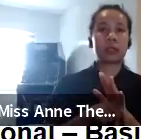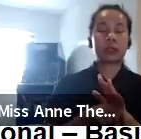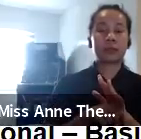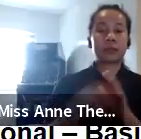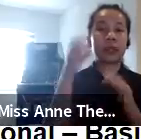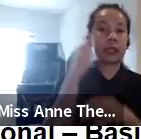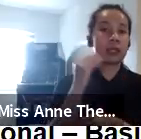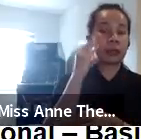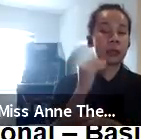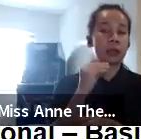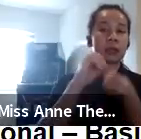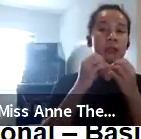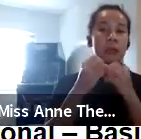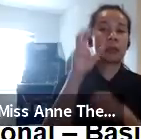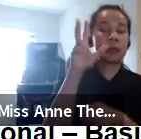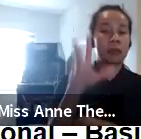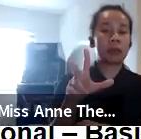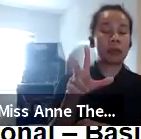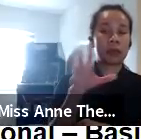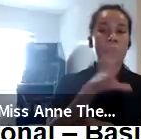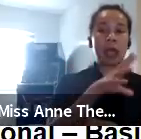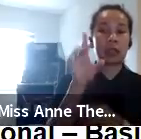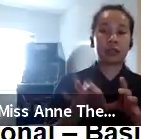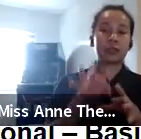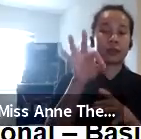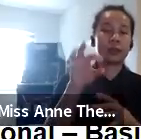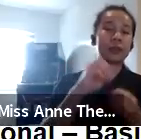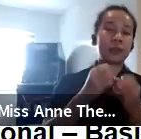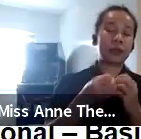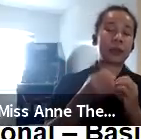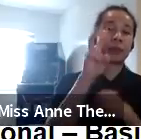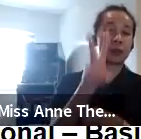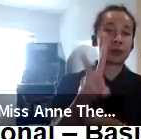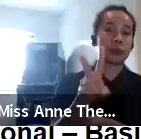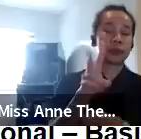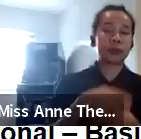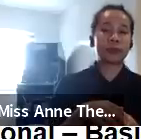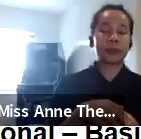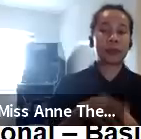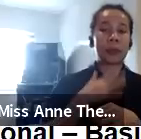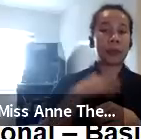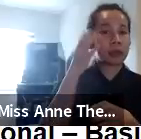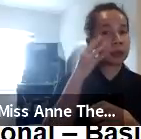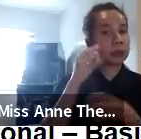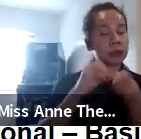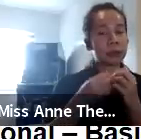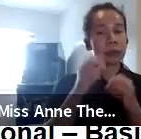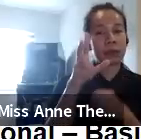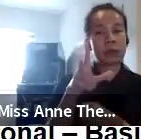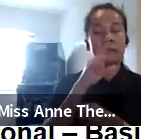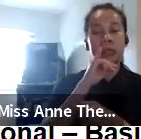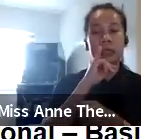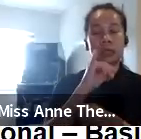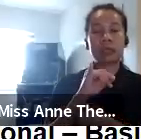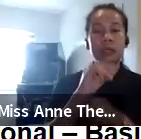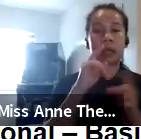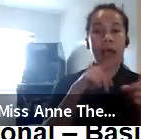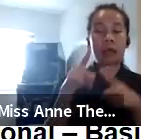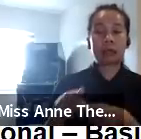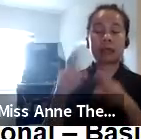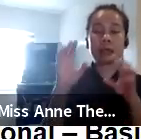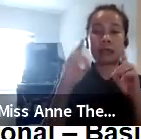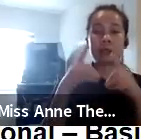Experience number 3 and contribution number 2. My experience number 3 is as DepEd